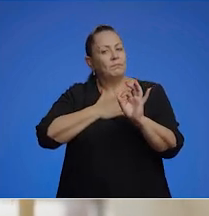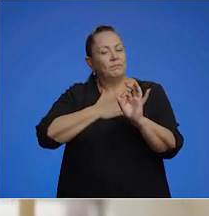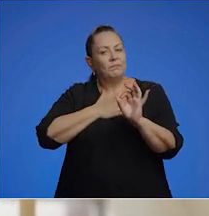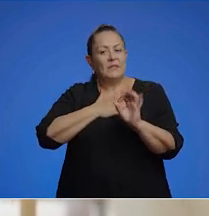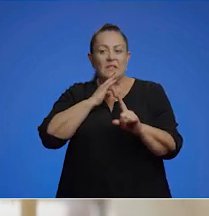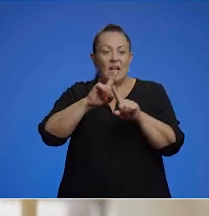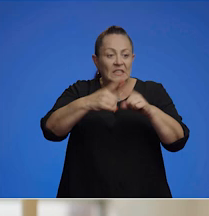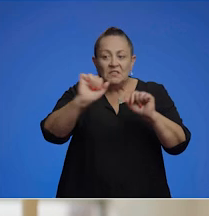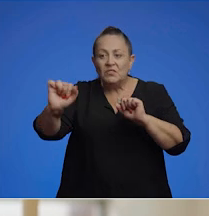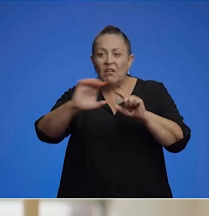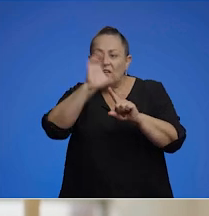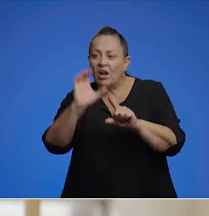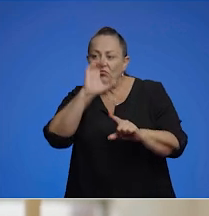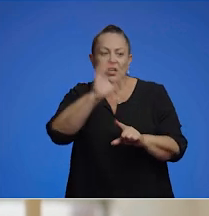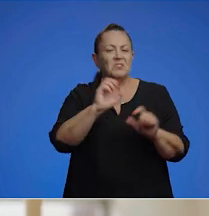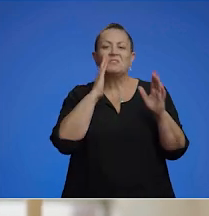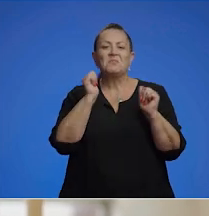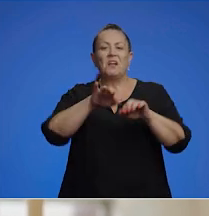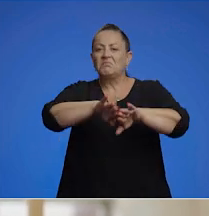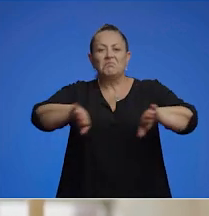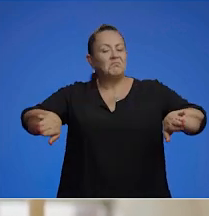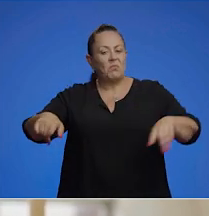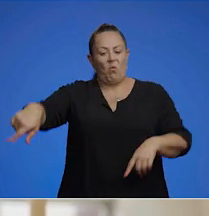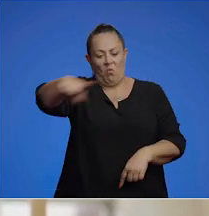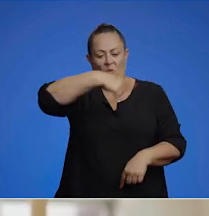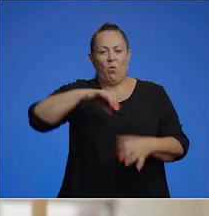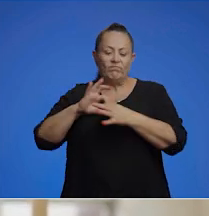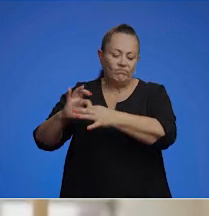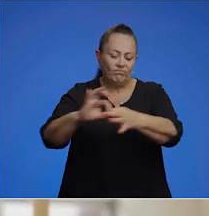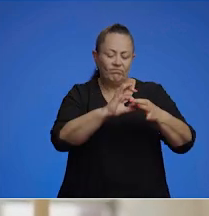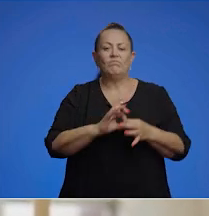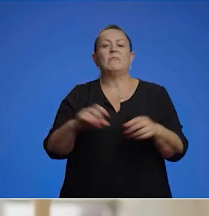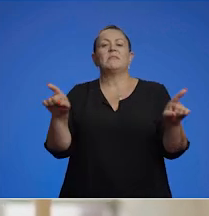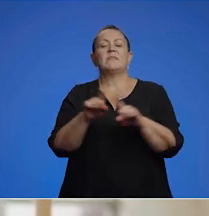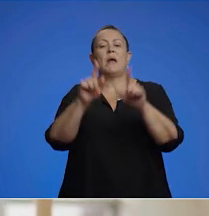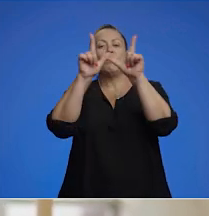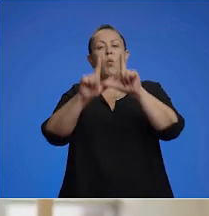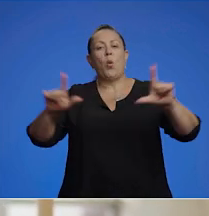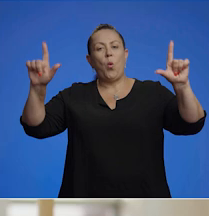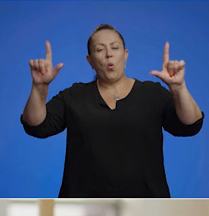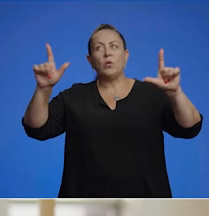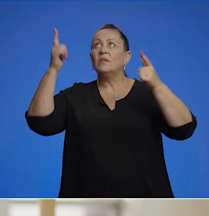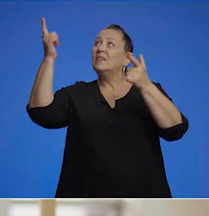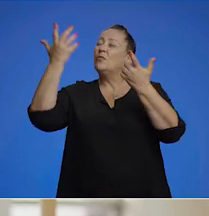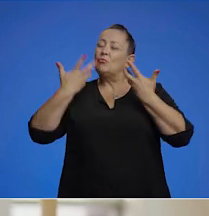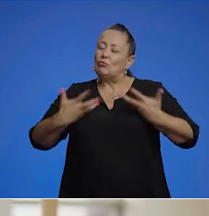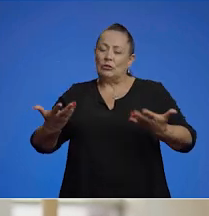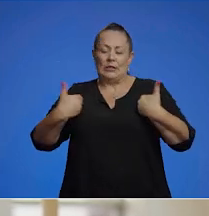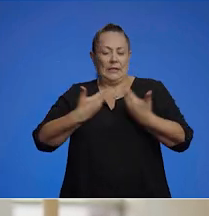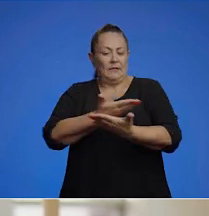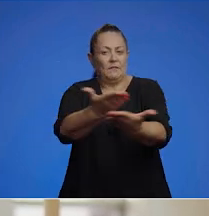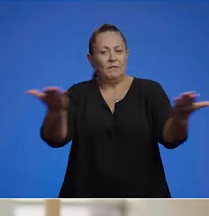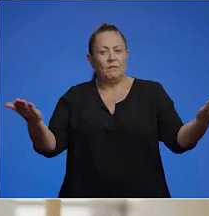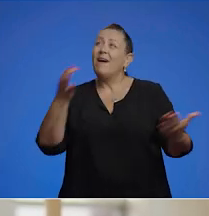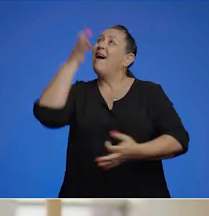no distinction between Jew and Greek. All belong to the same Lord, who is rich enough, however